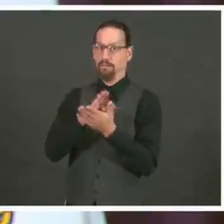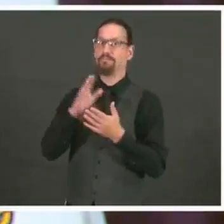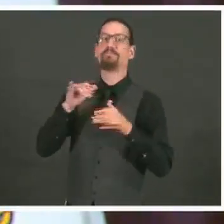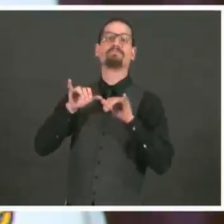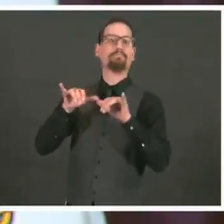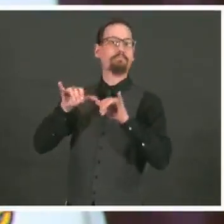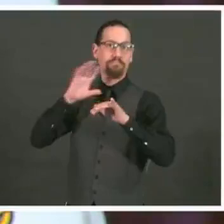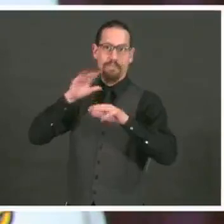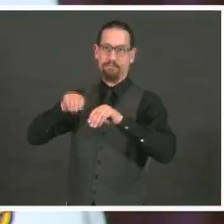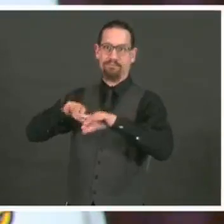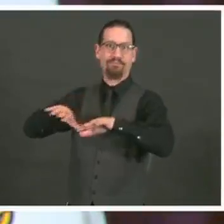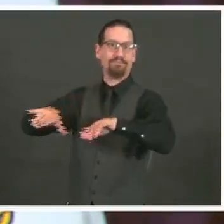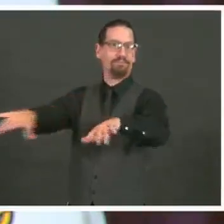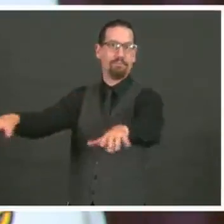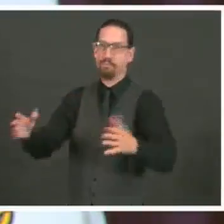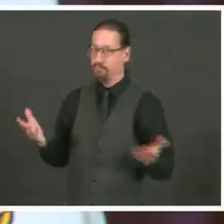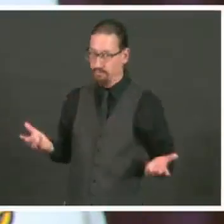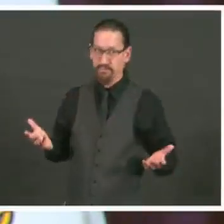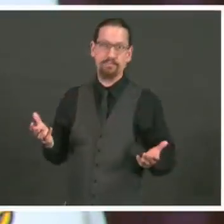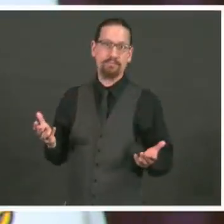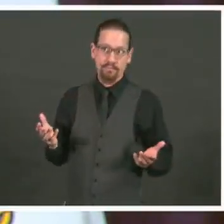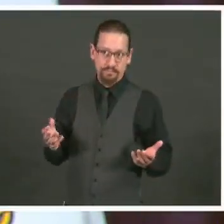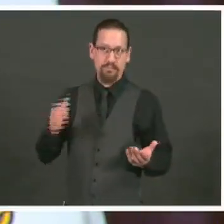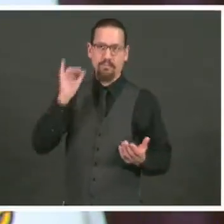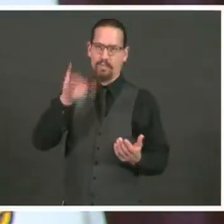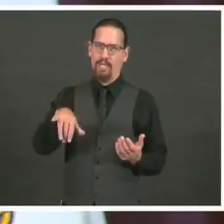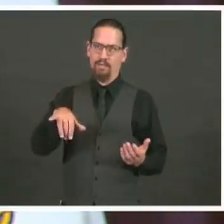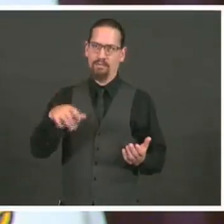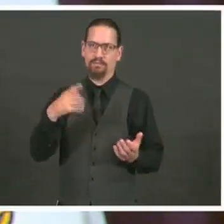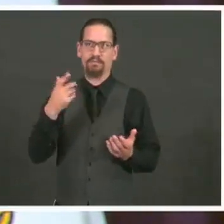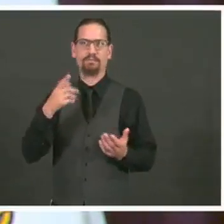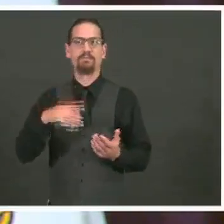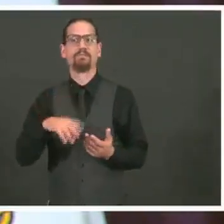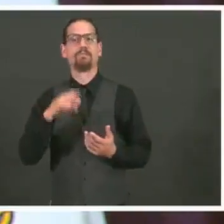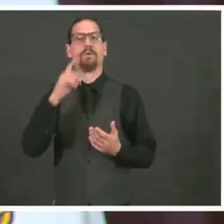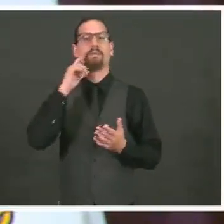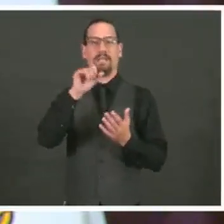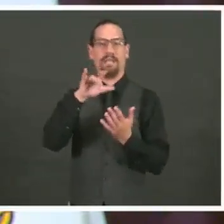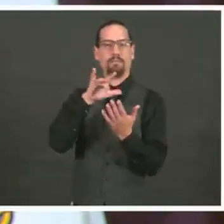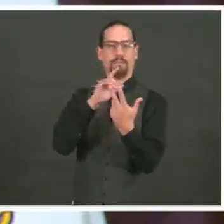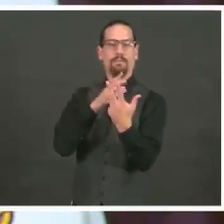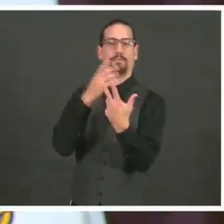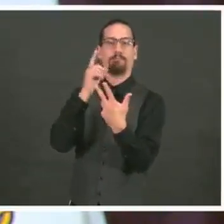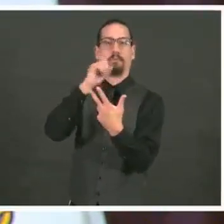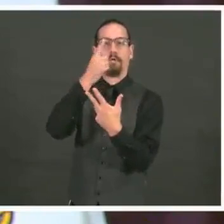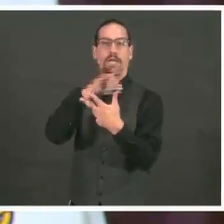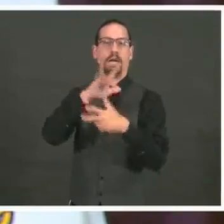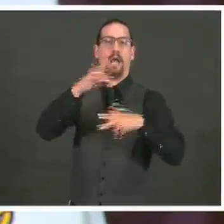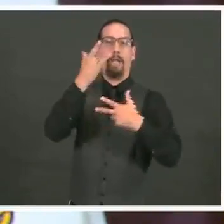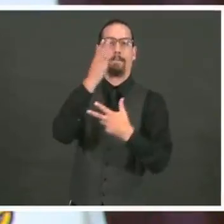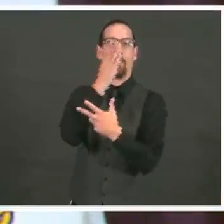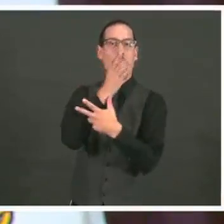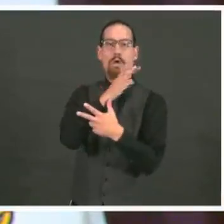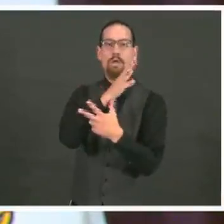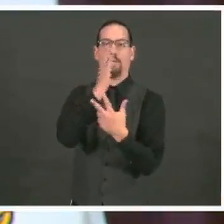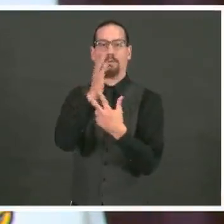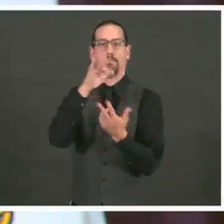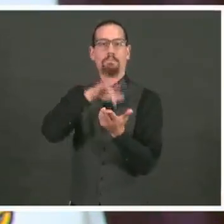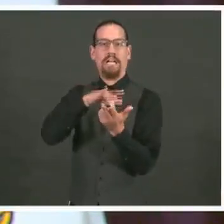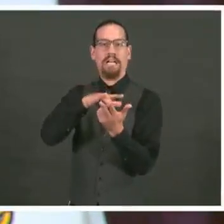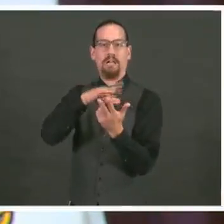in the middle column that was shown earlier, where we can pinpoint and respond to the actual source of how transmission